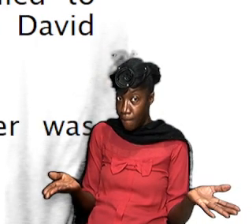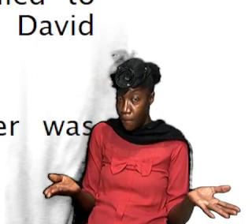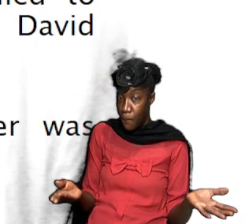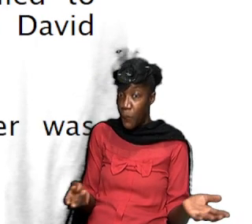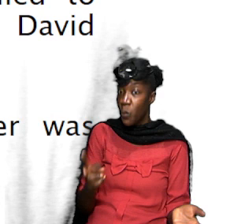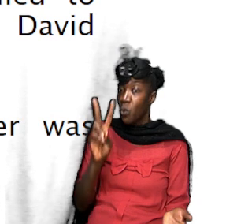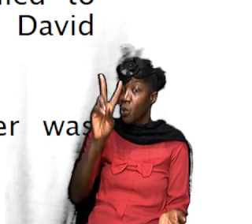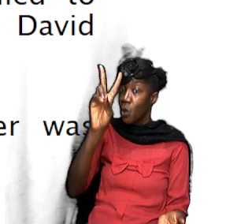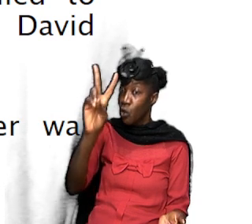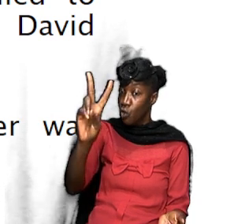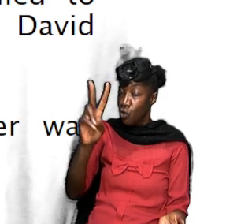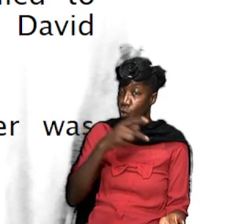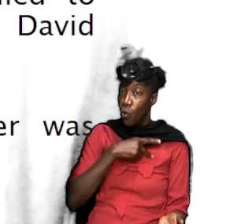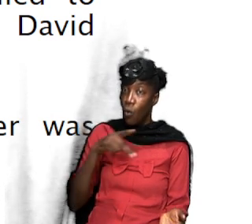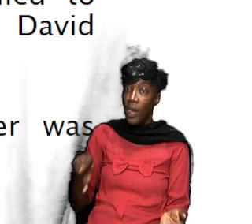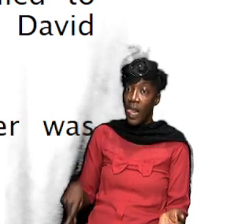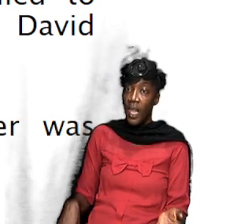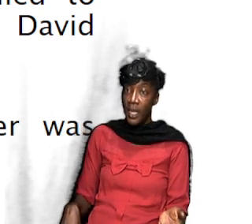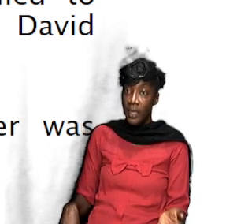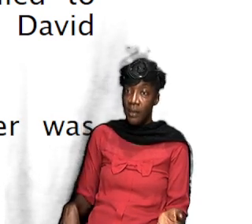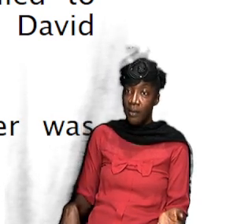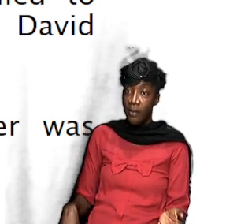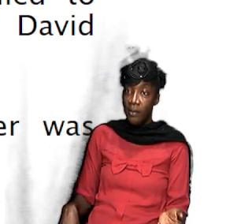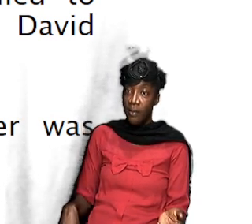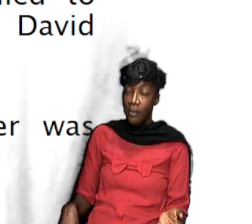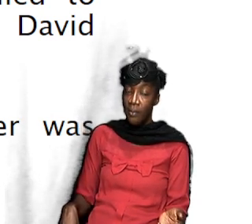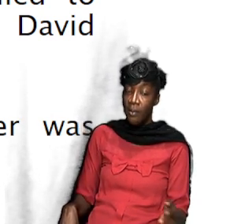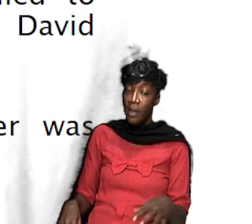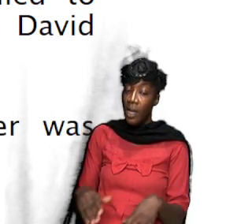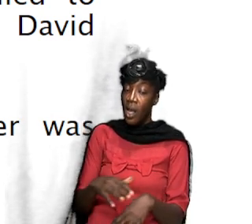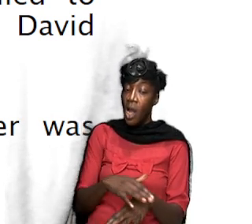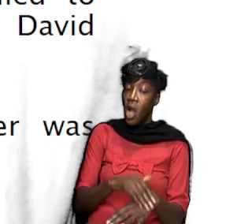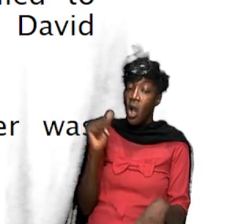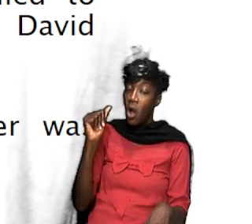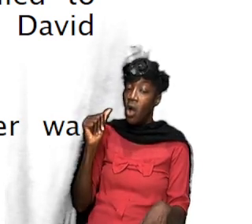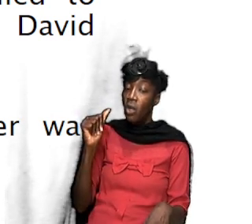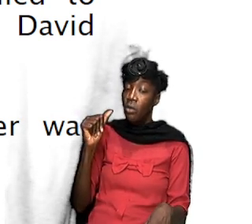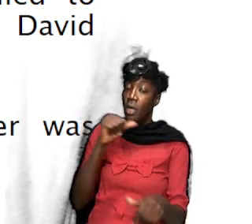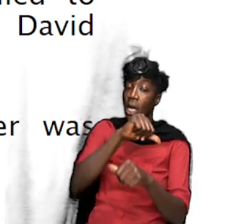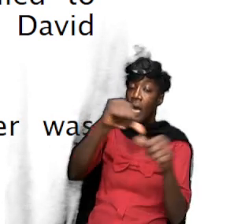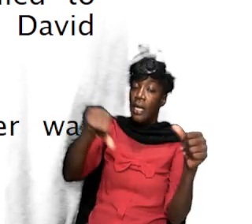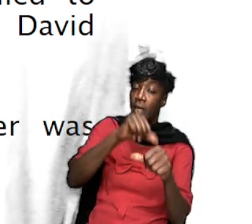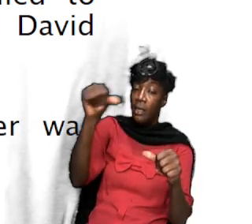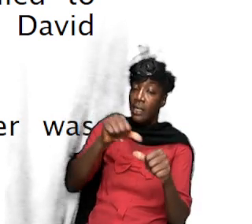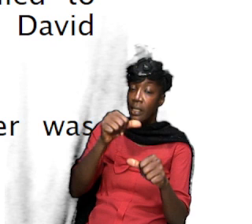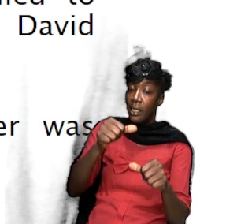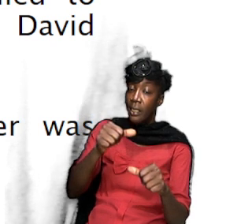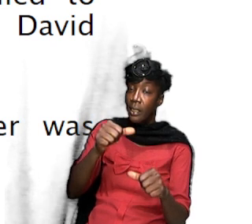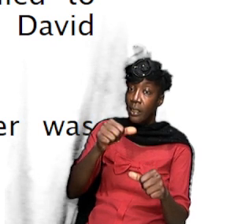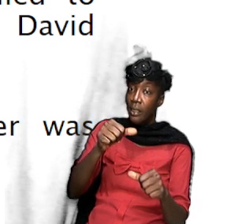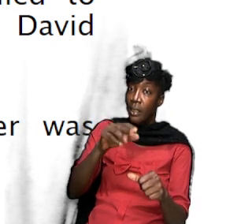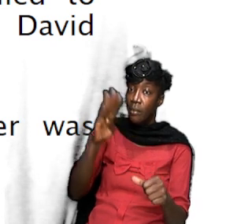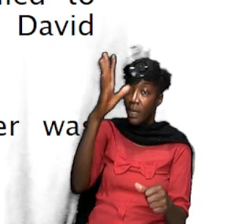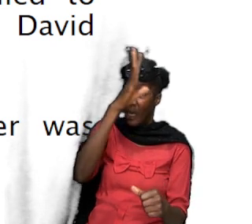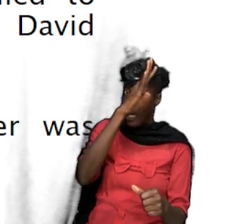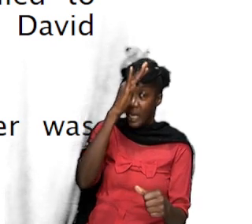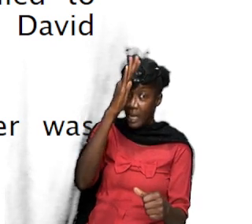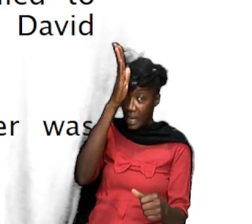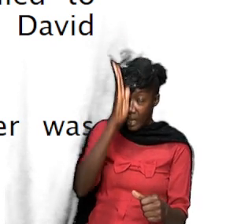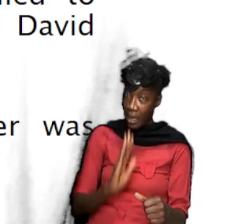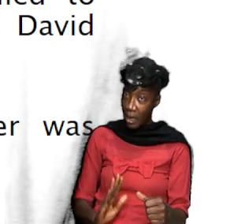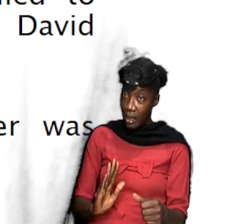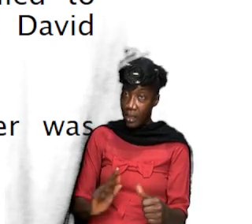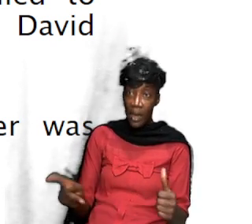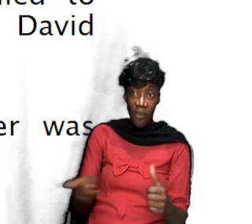Both kings were called and anointed by God. And you can look at 1 Samuel